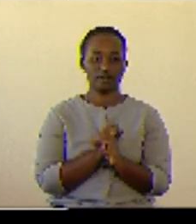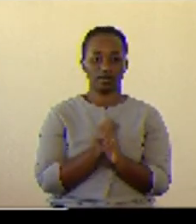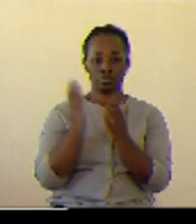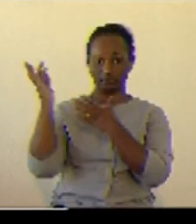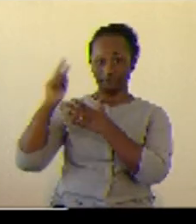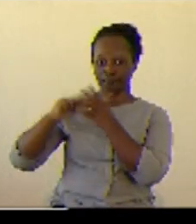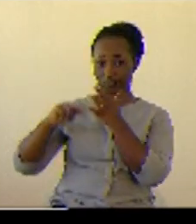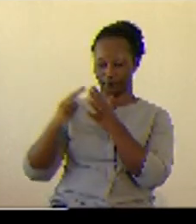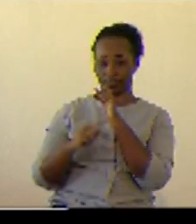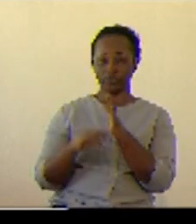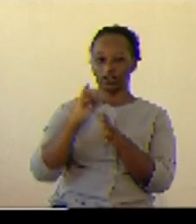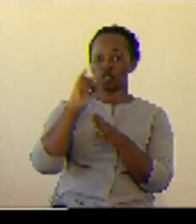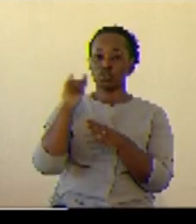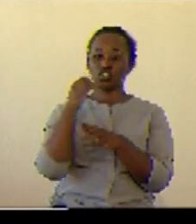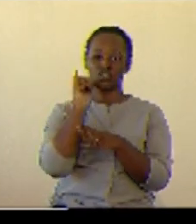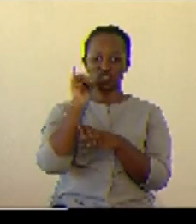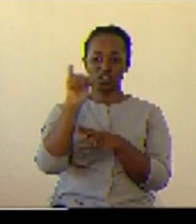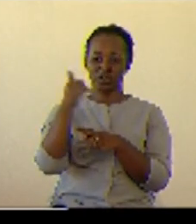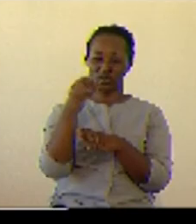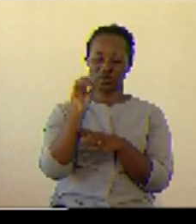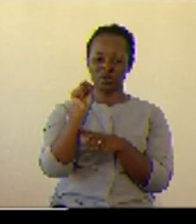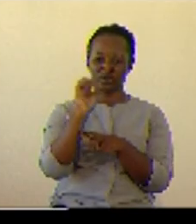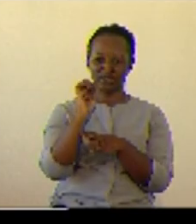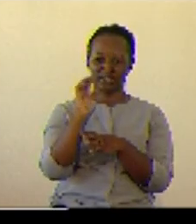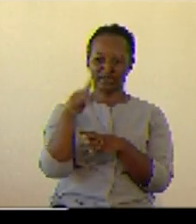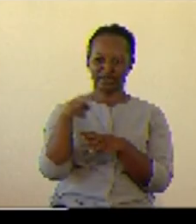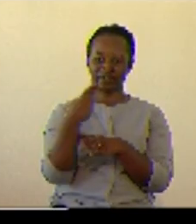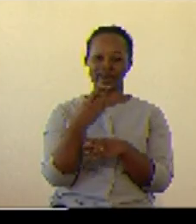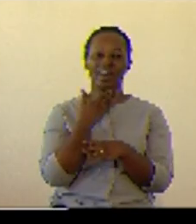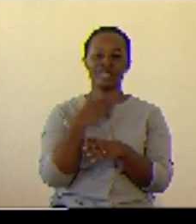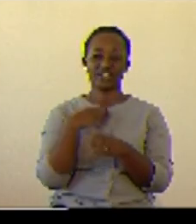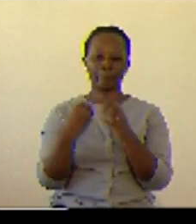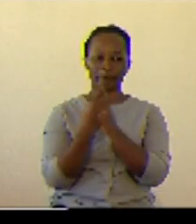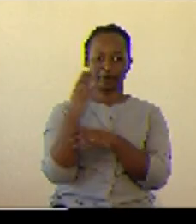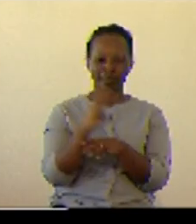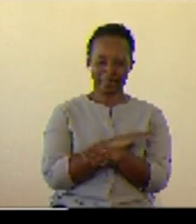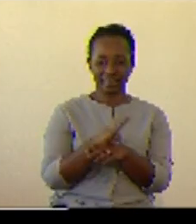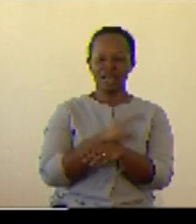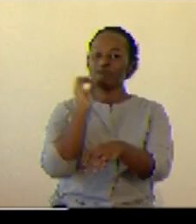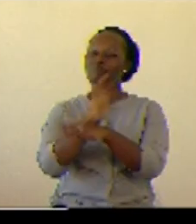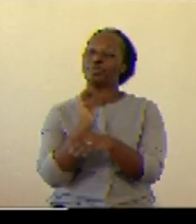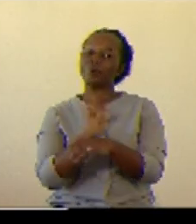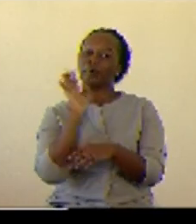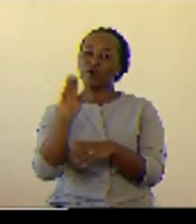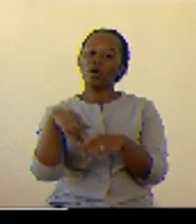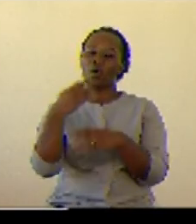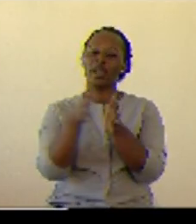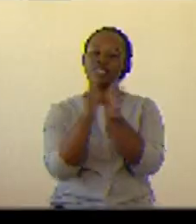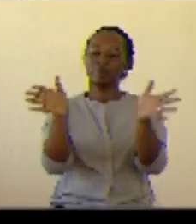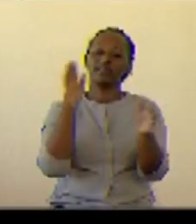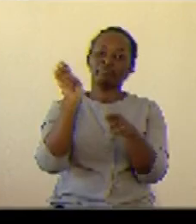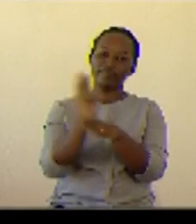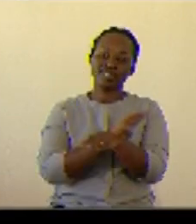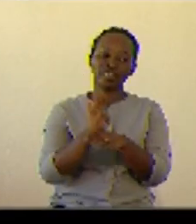to start a business in his hometown. Advise him on how he can grow and expand his business. Analyze